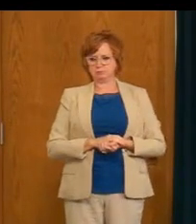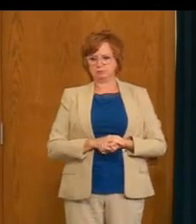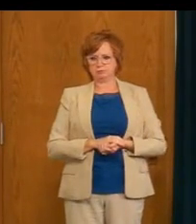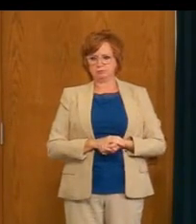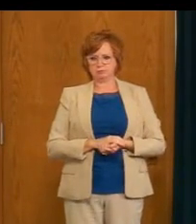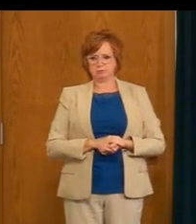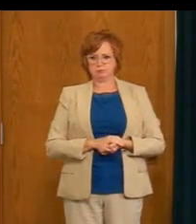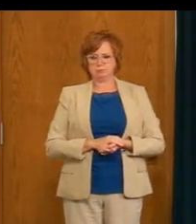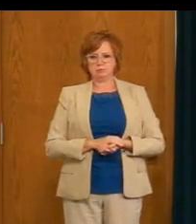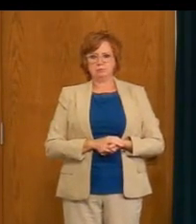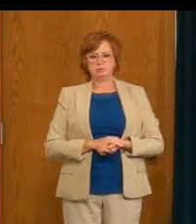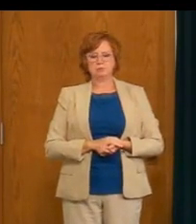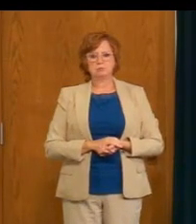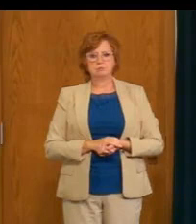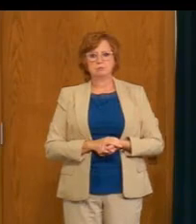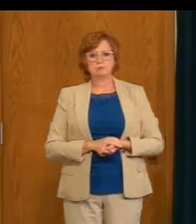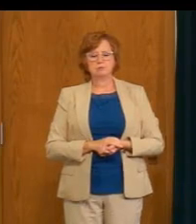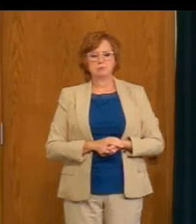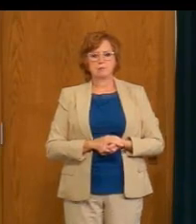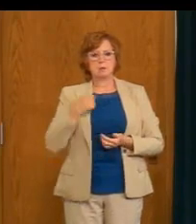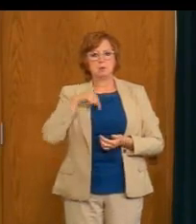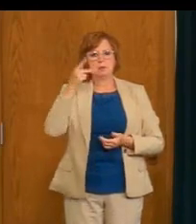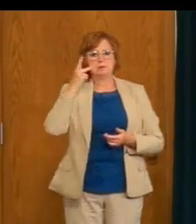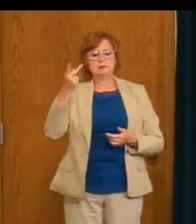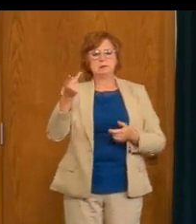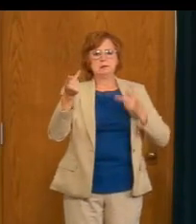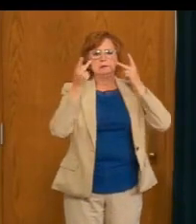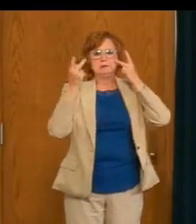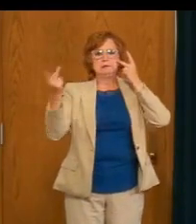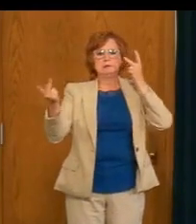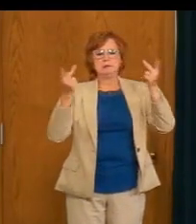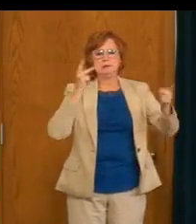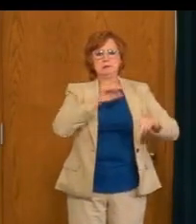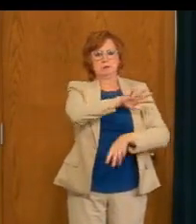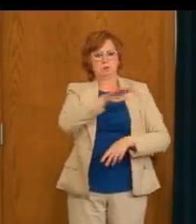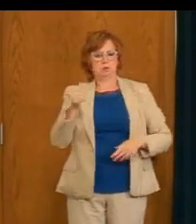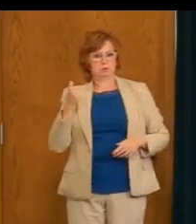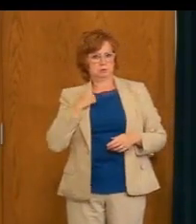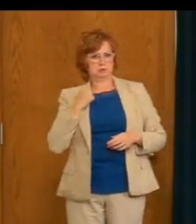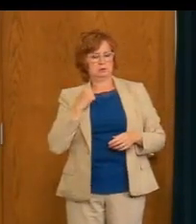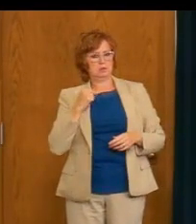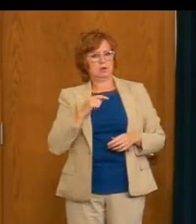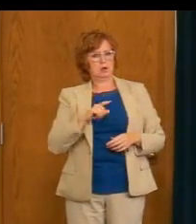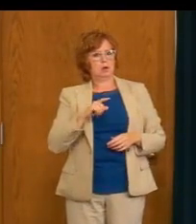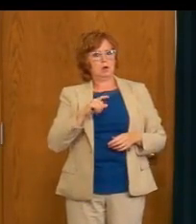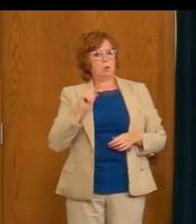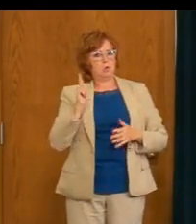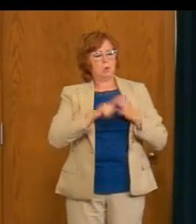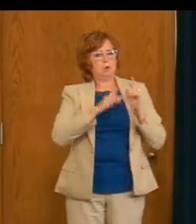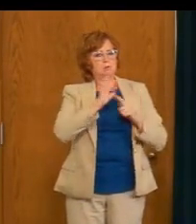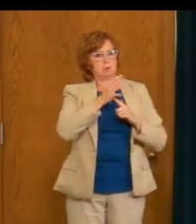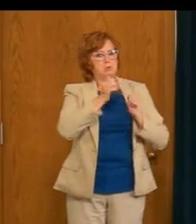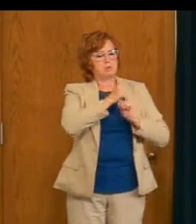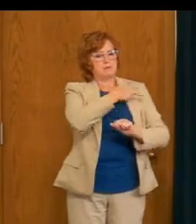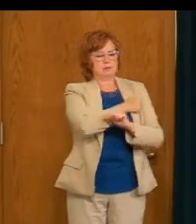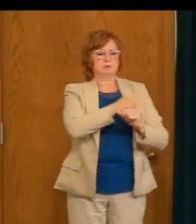uptake, we already know that throughout Canada, urban centers have a higher uptake than rural